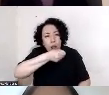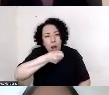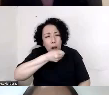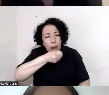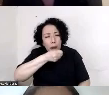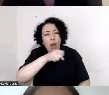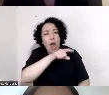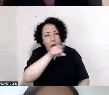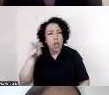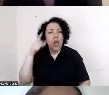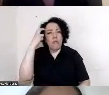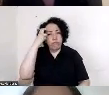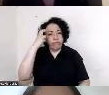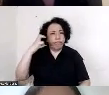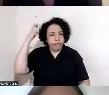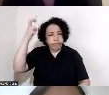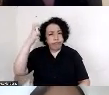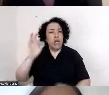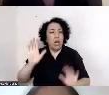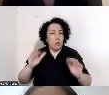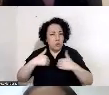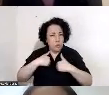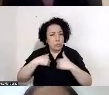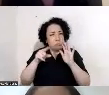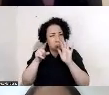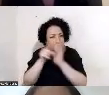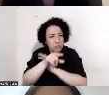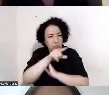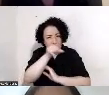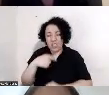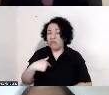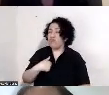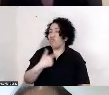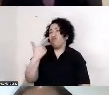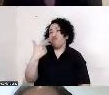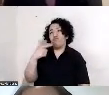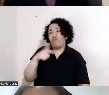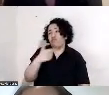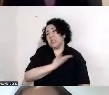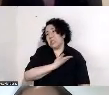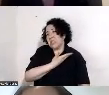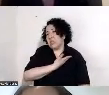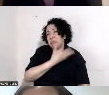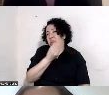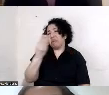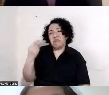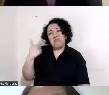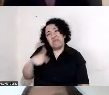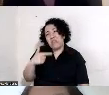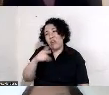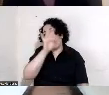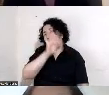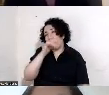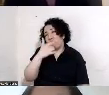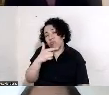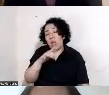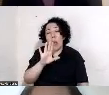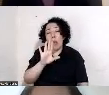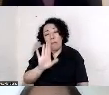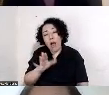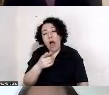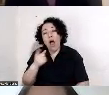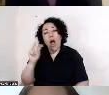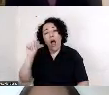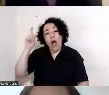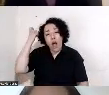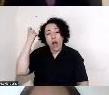autismo, que eles falavam, não tenho muito amigo na faculdade, mas eu tenho amigos online, eu tenho amigos do meu ensino médio, e tá